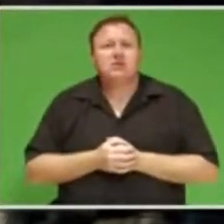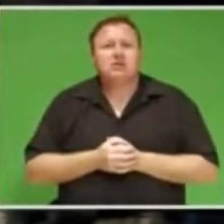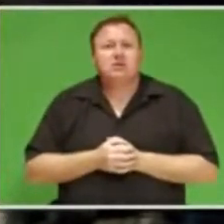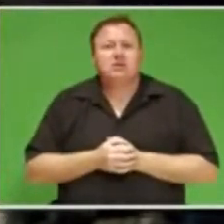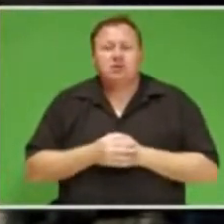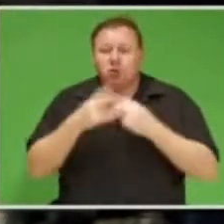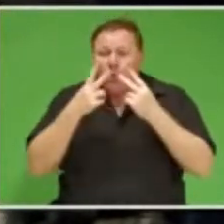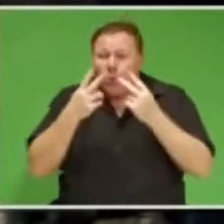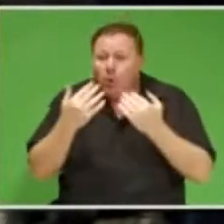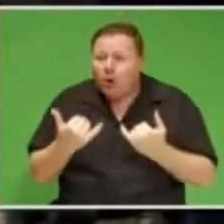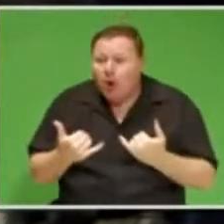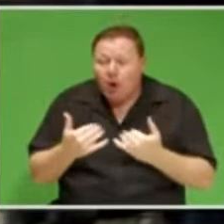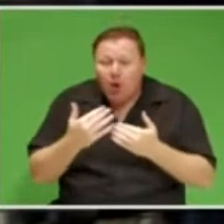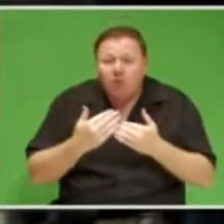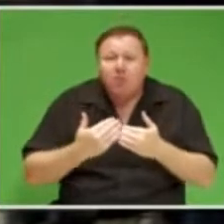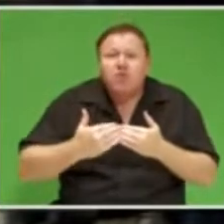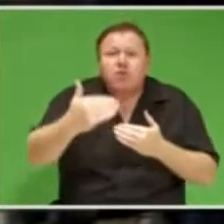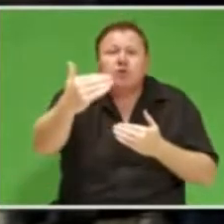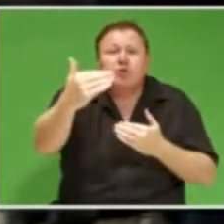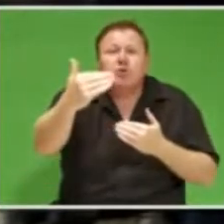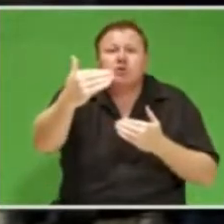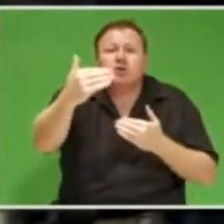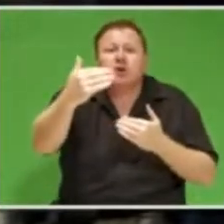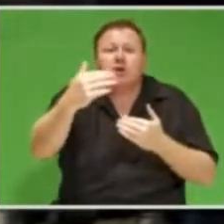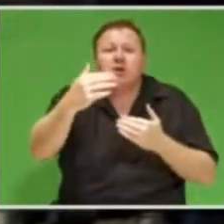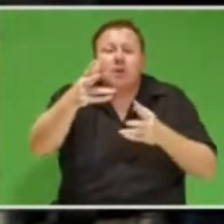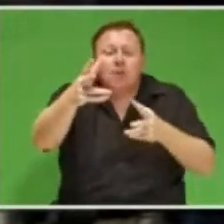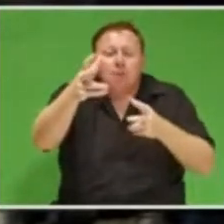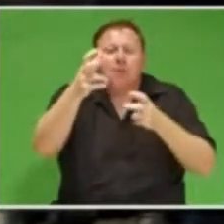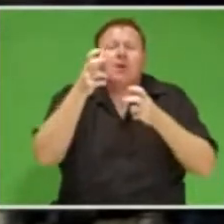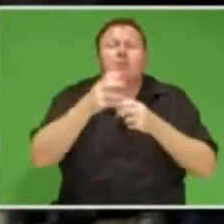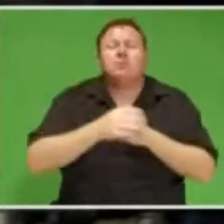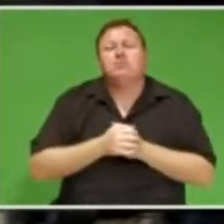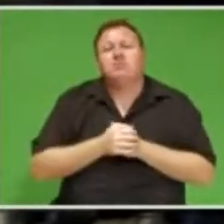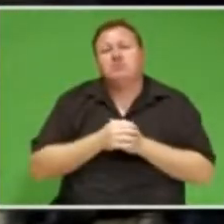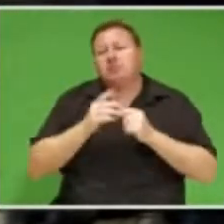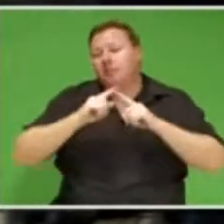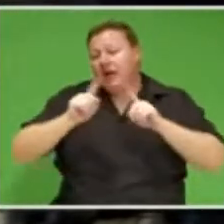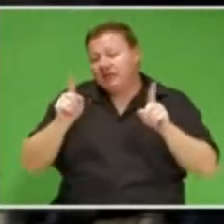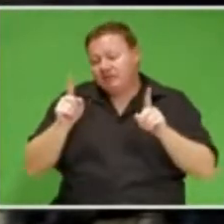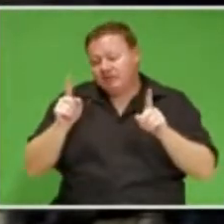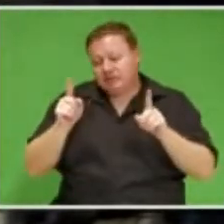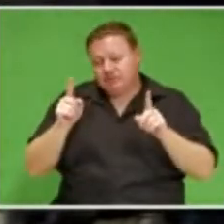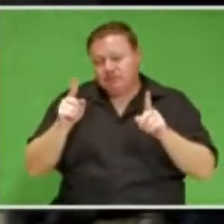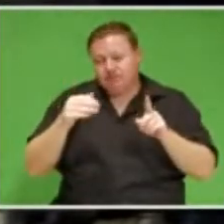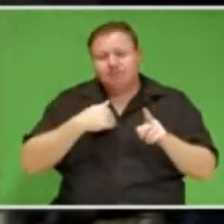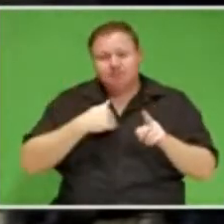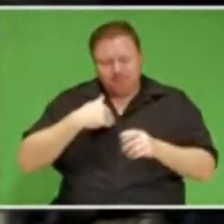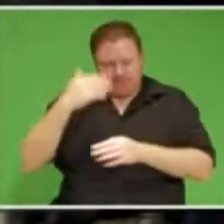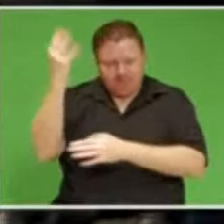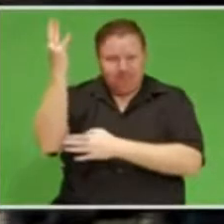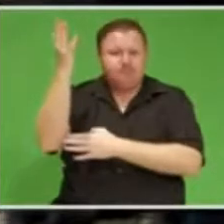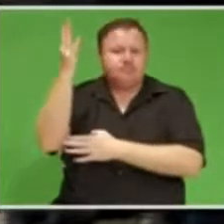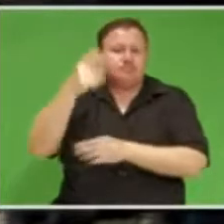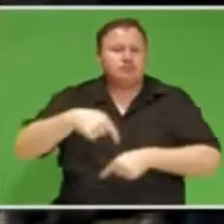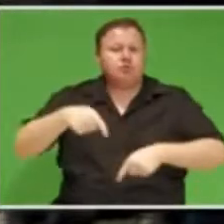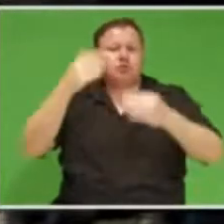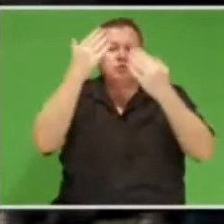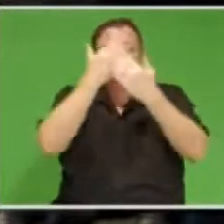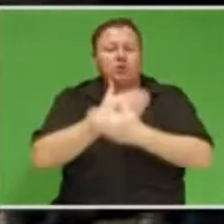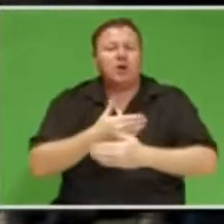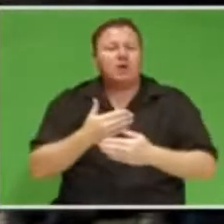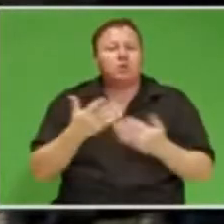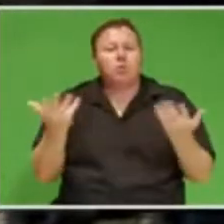a better future. And yet, I address you this evening, fellow South Africans, in